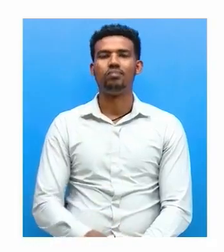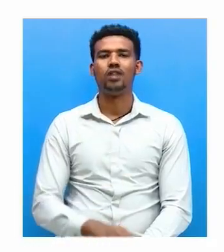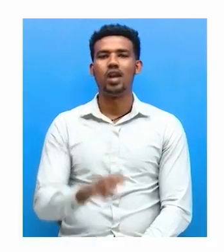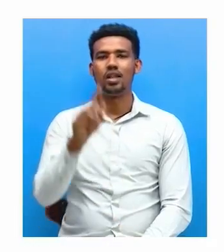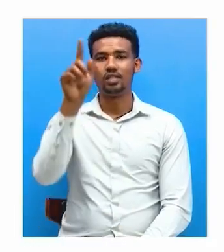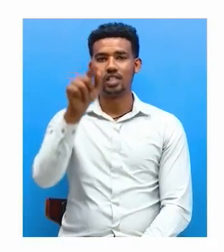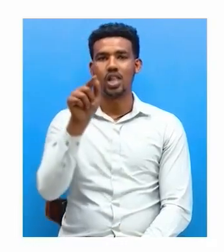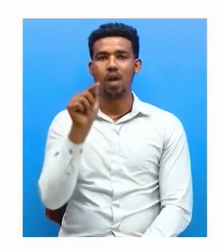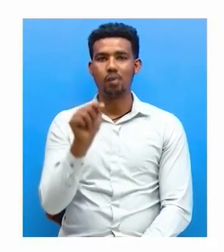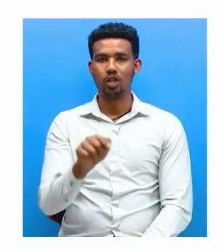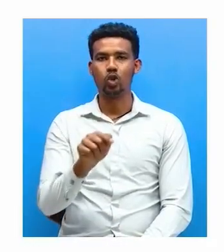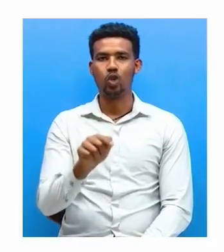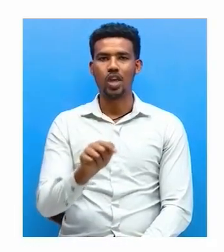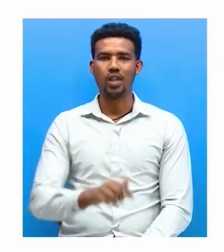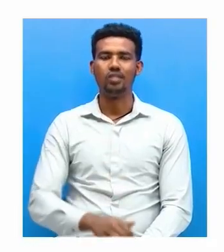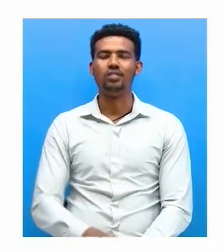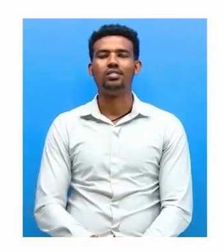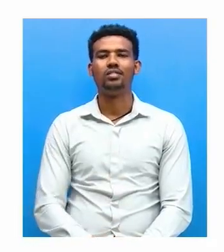And also